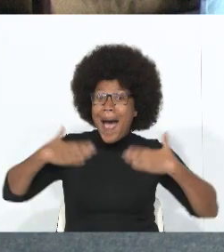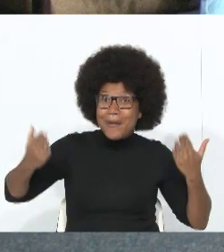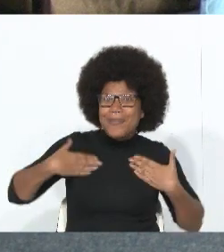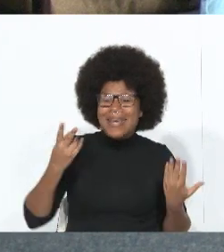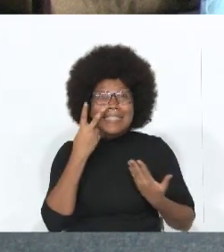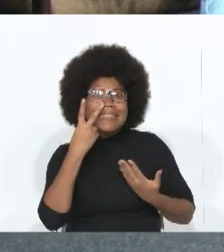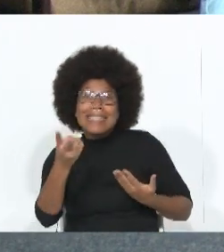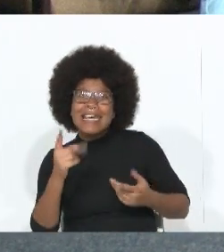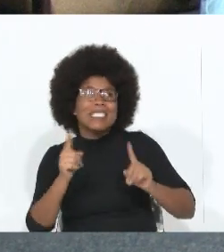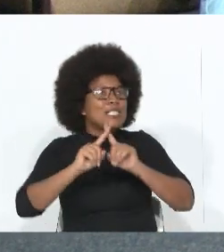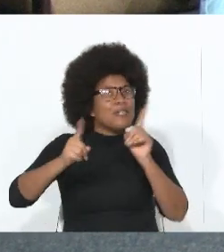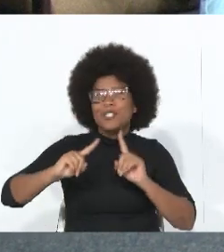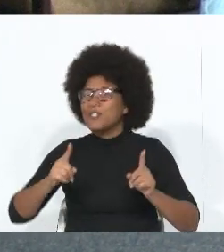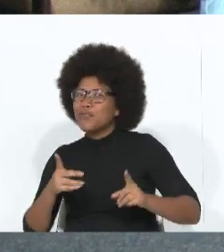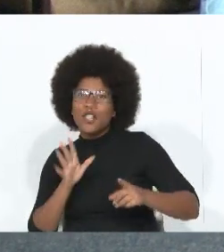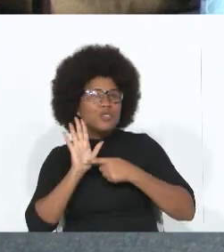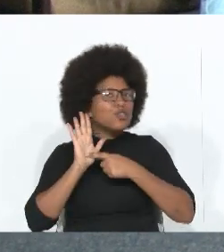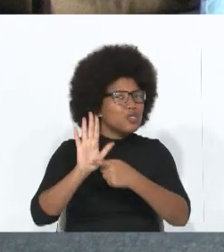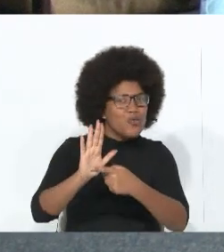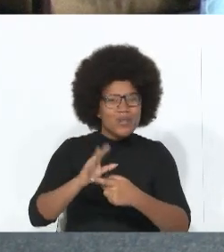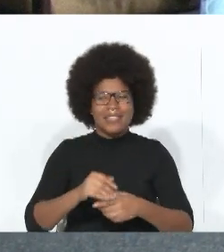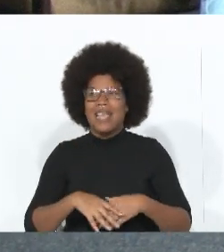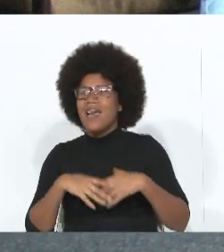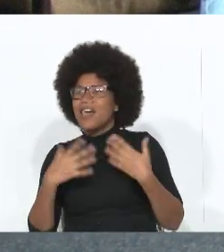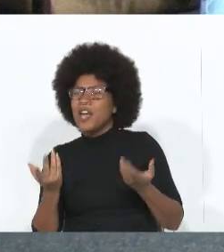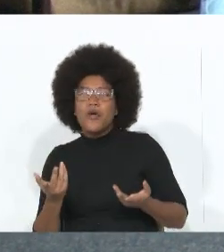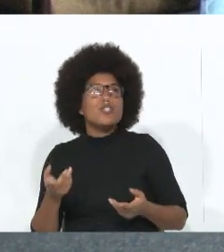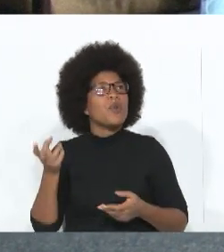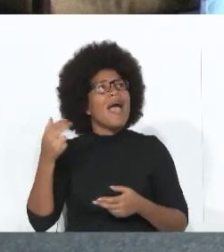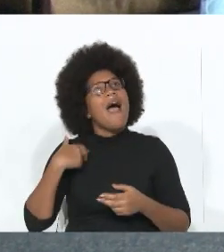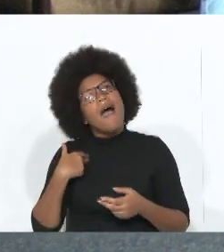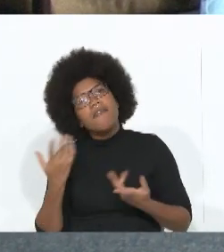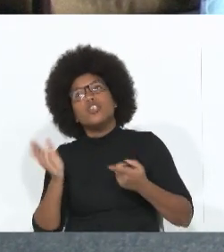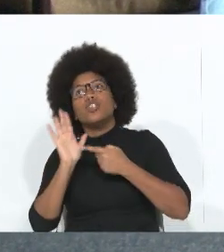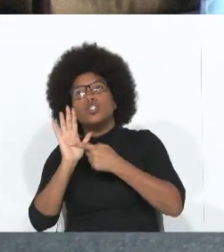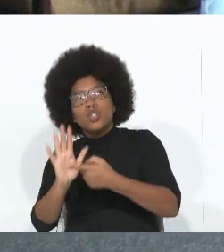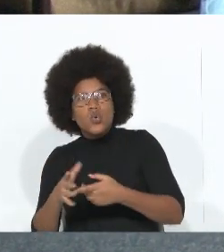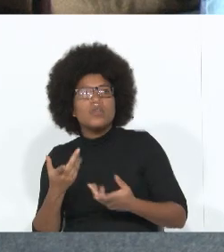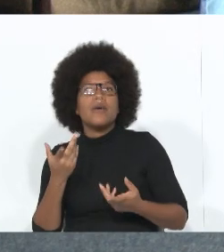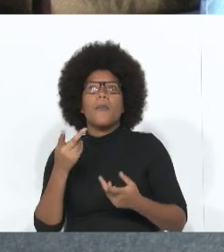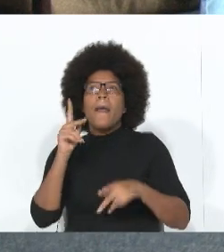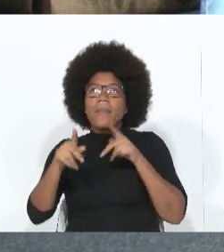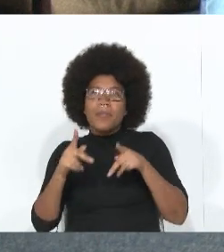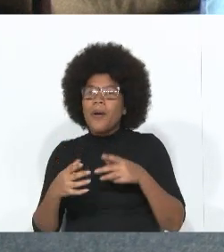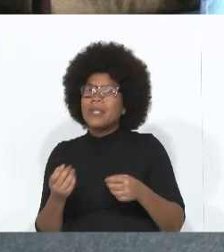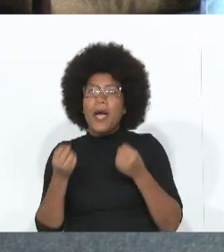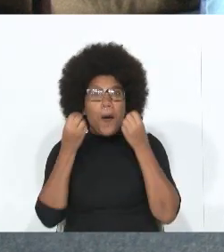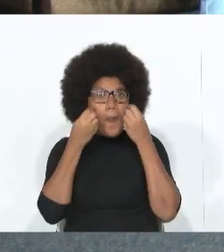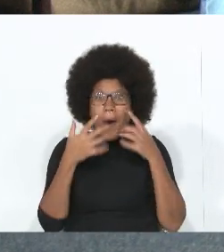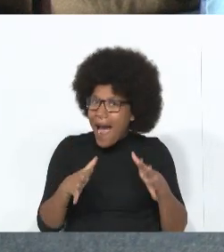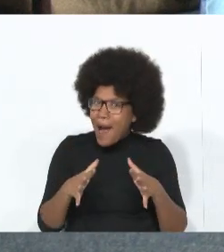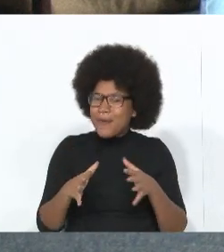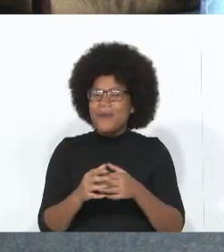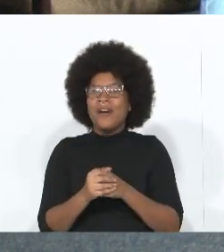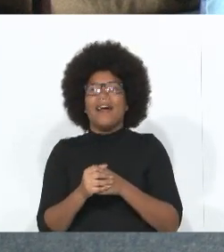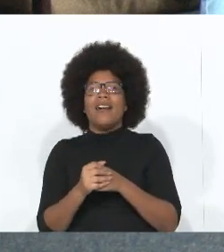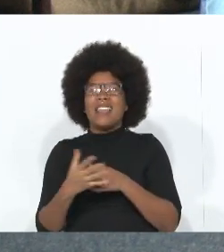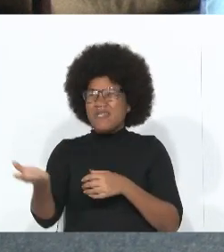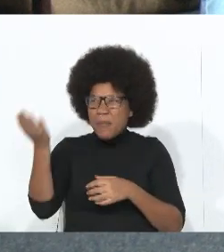No Boundaries and the turn of the tide. So you have that nostalgic type of reaction to it. We have a lot